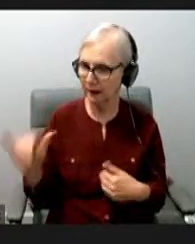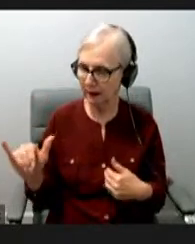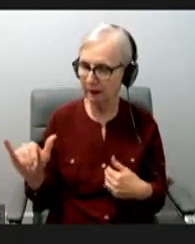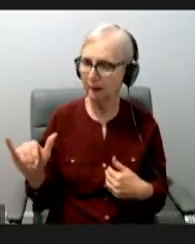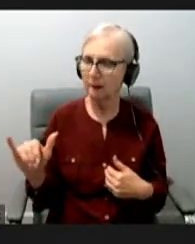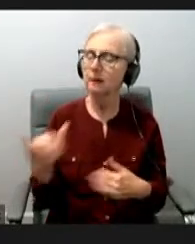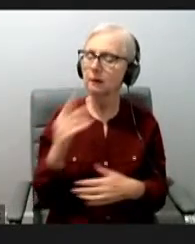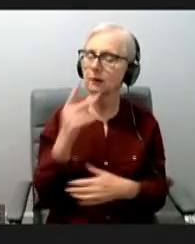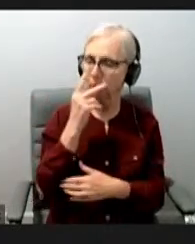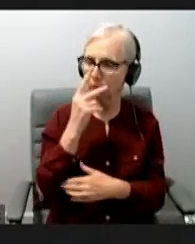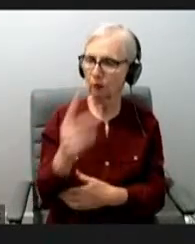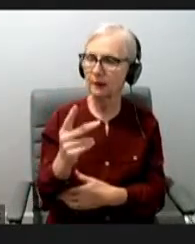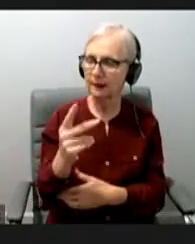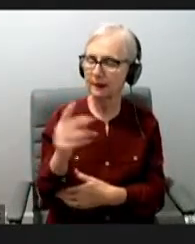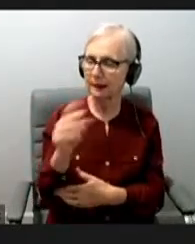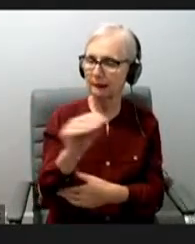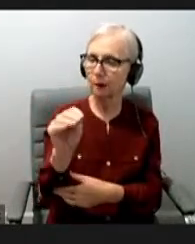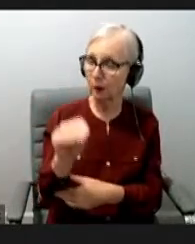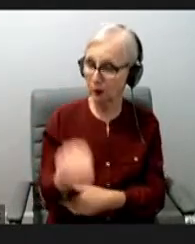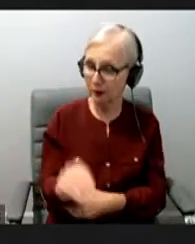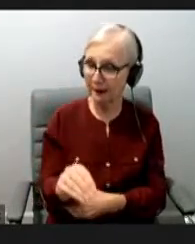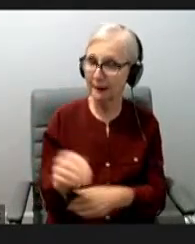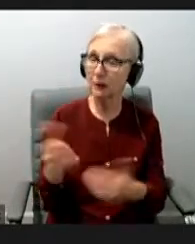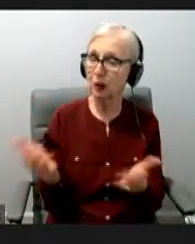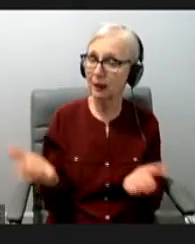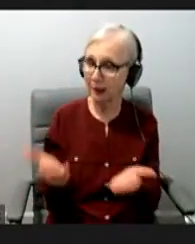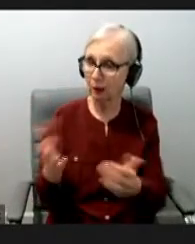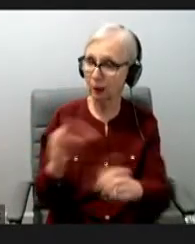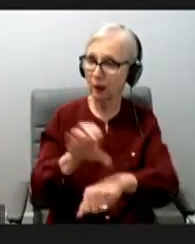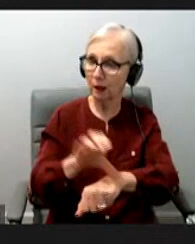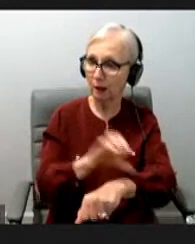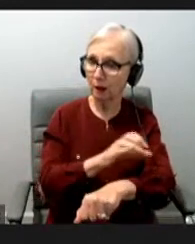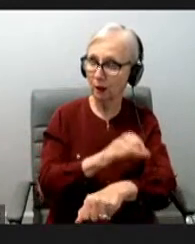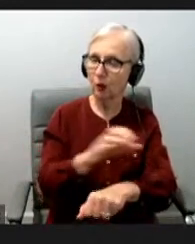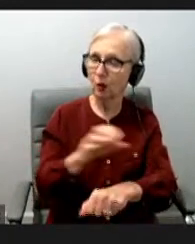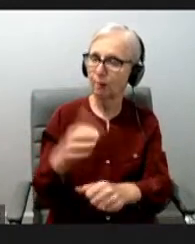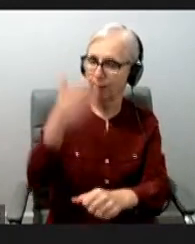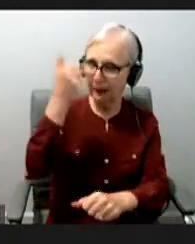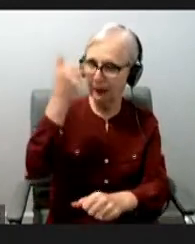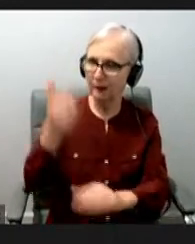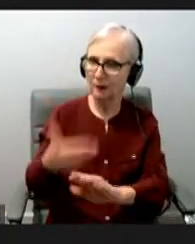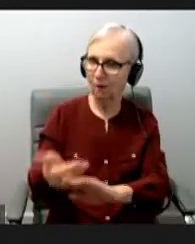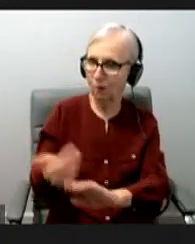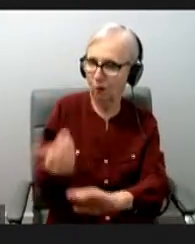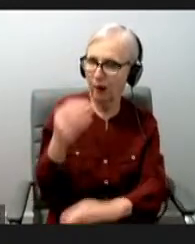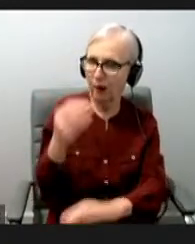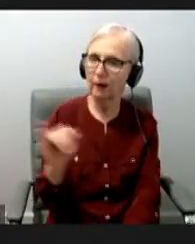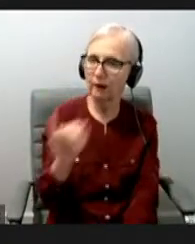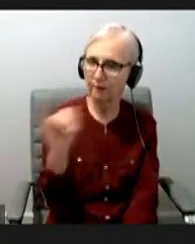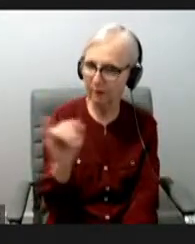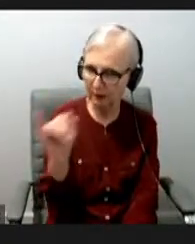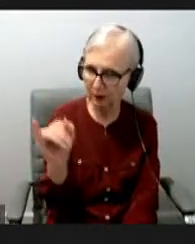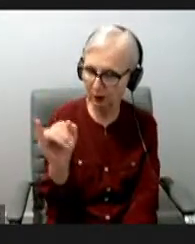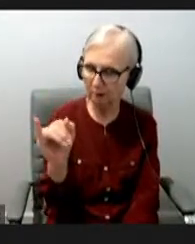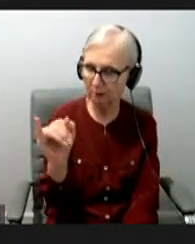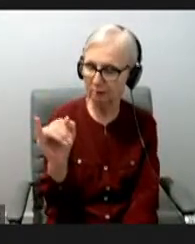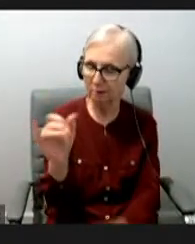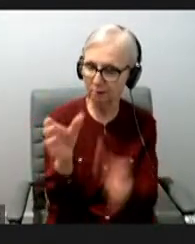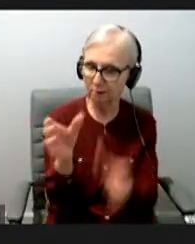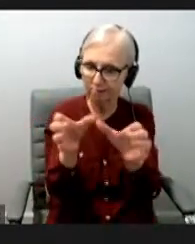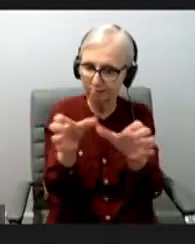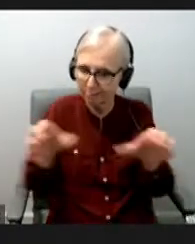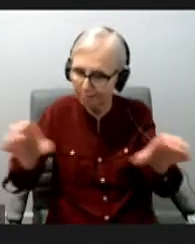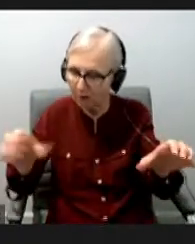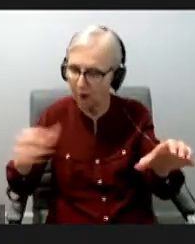of the population is immune here in Colorado due to prior infection versus due to vaccination. And so important sources of